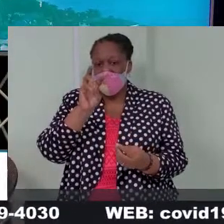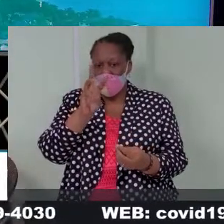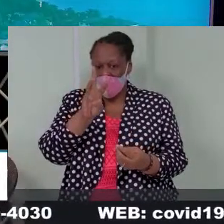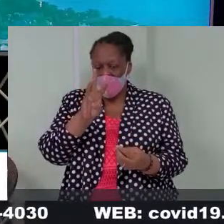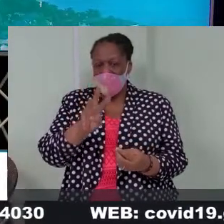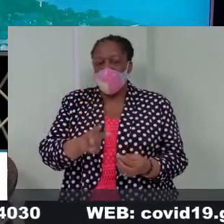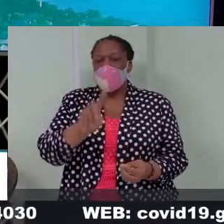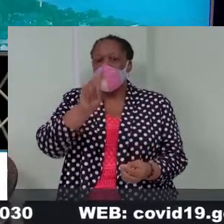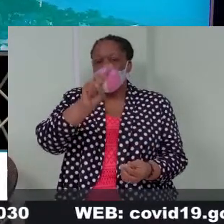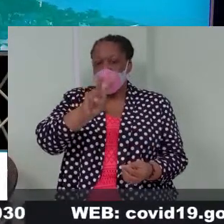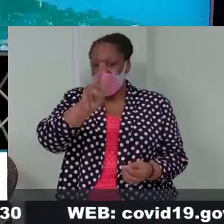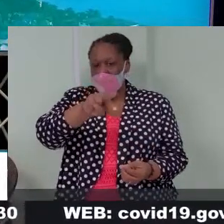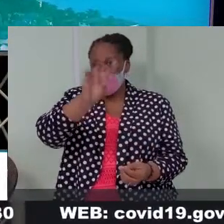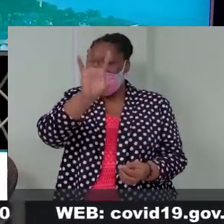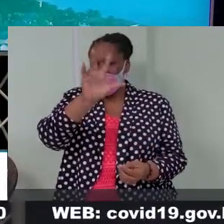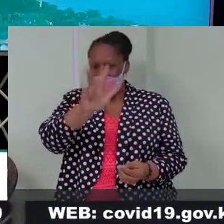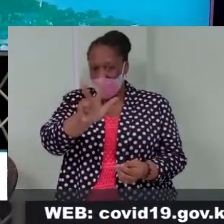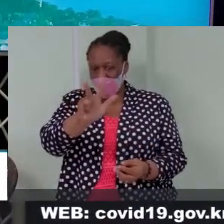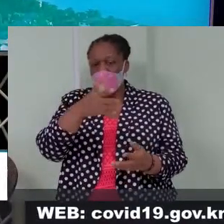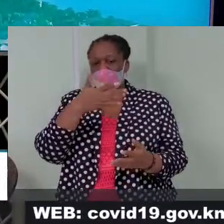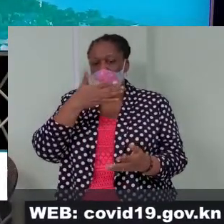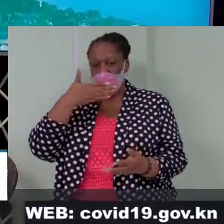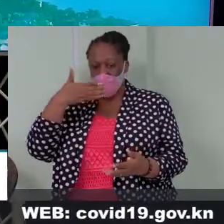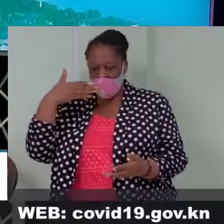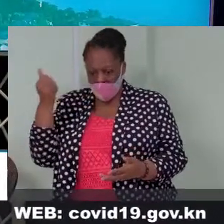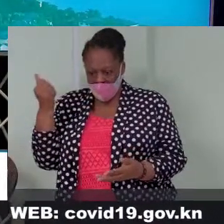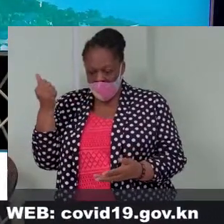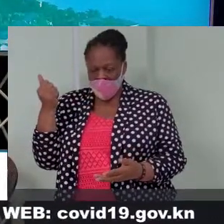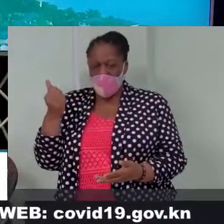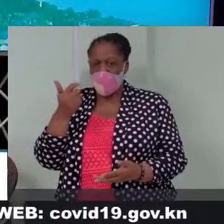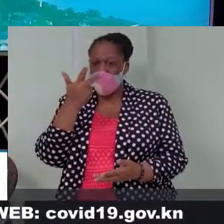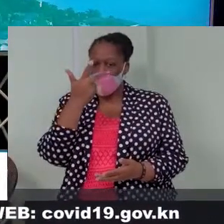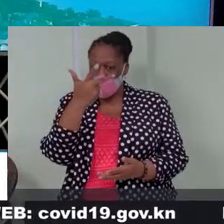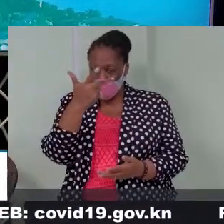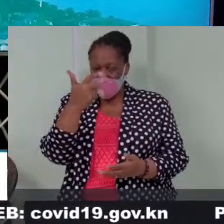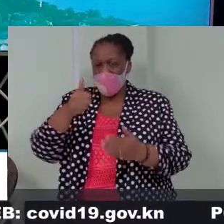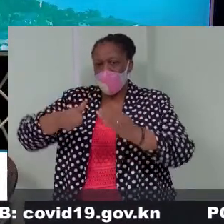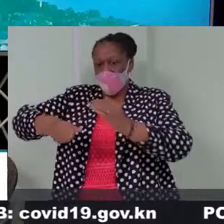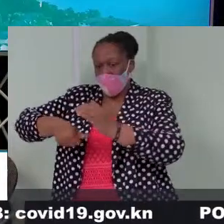St. Kitts and Nevis continues to keep all its